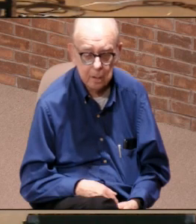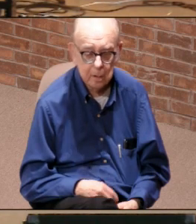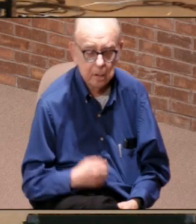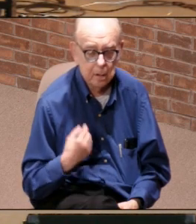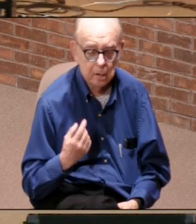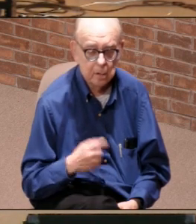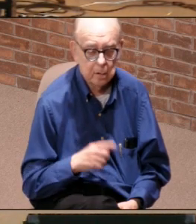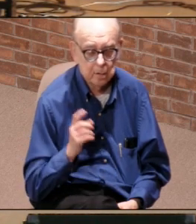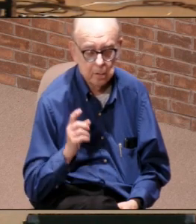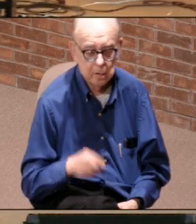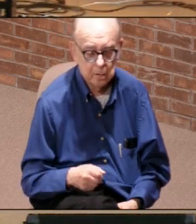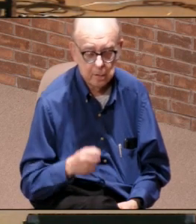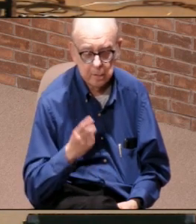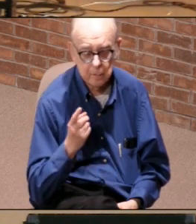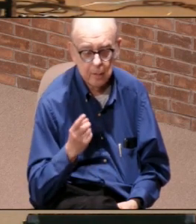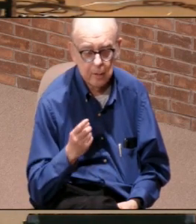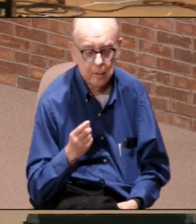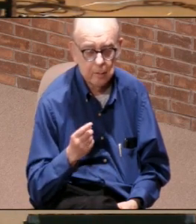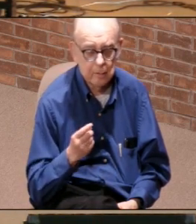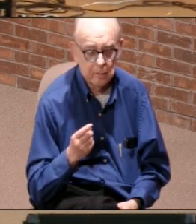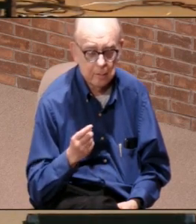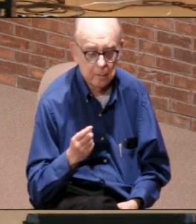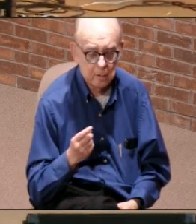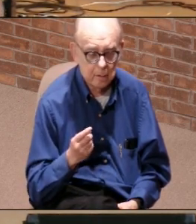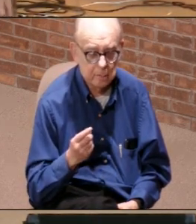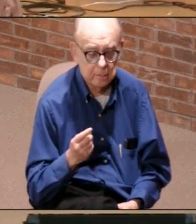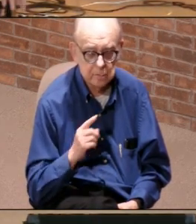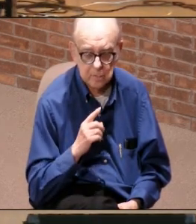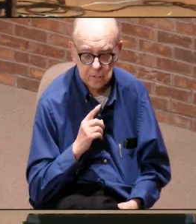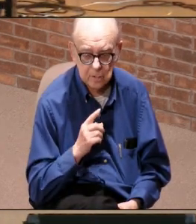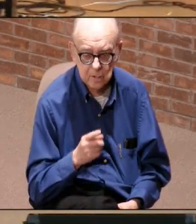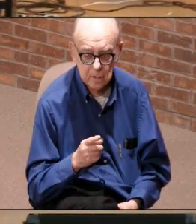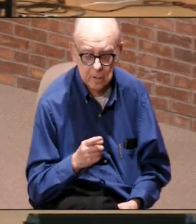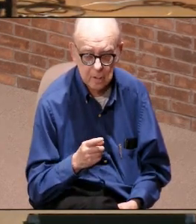And what we need to understand is